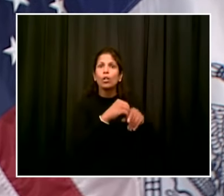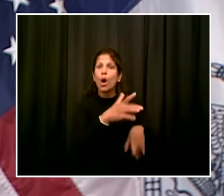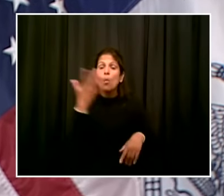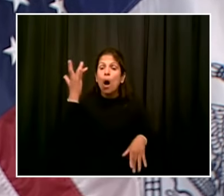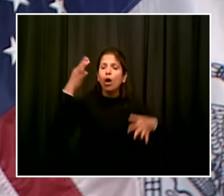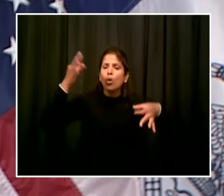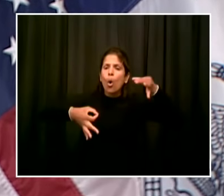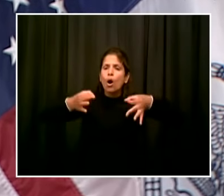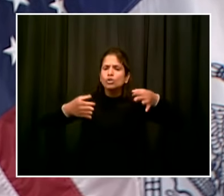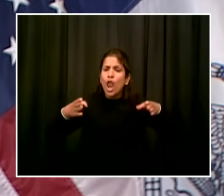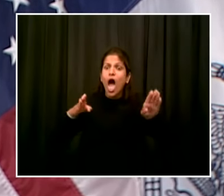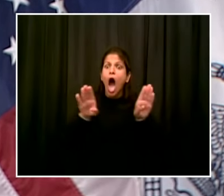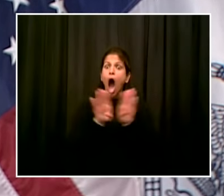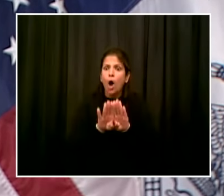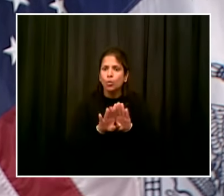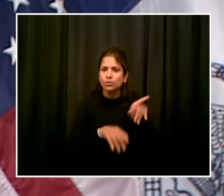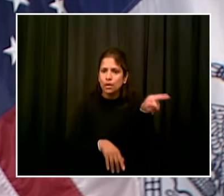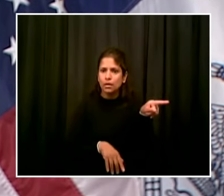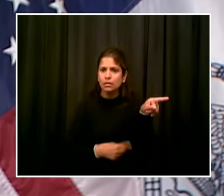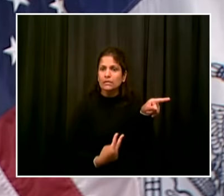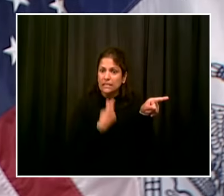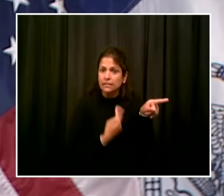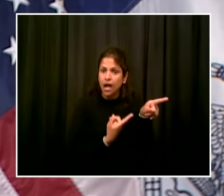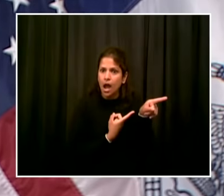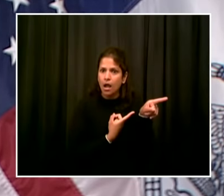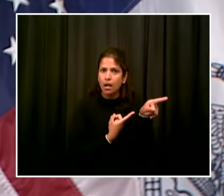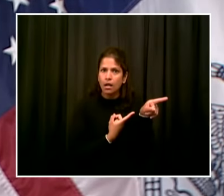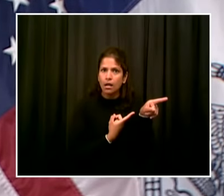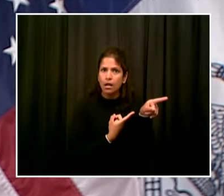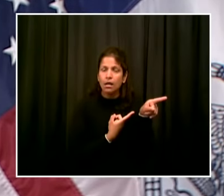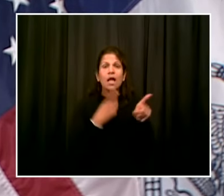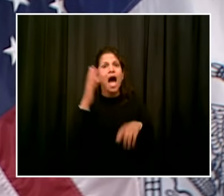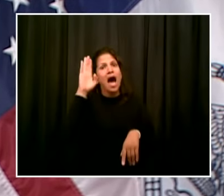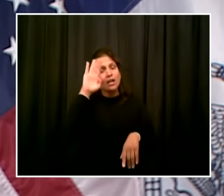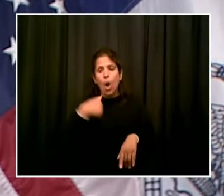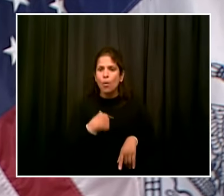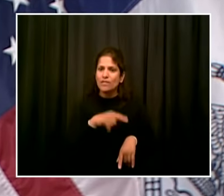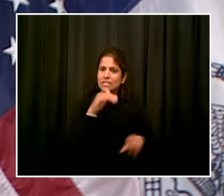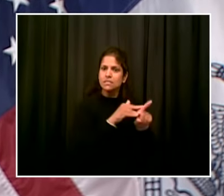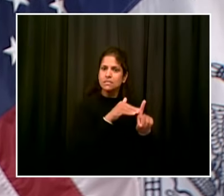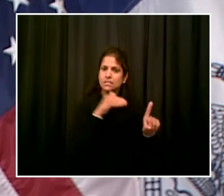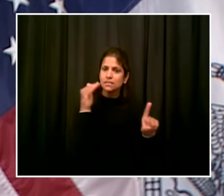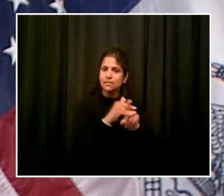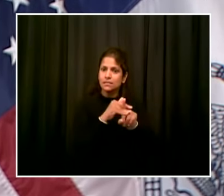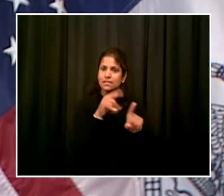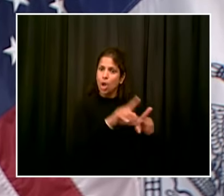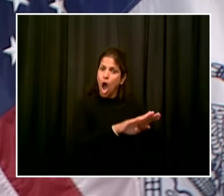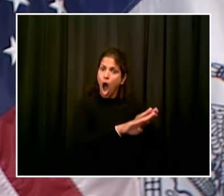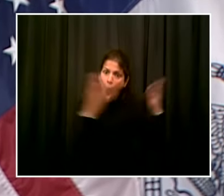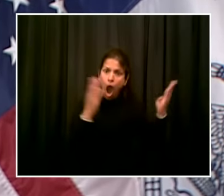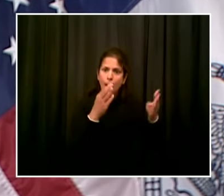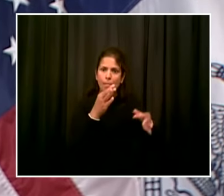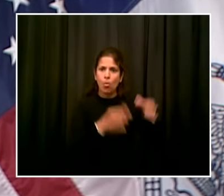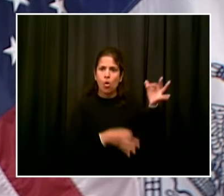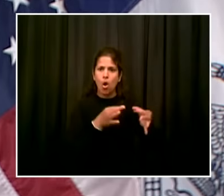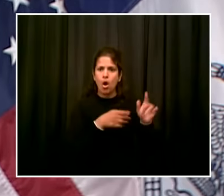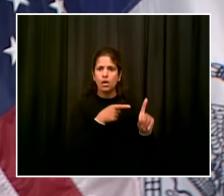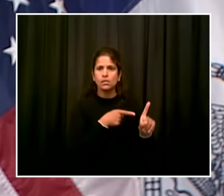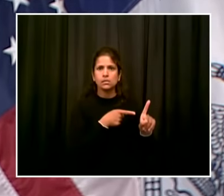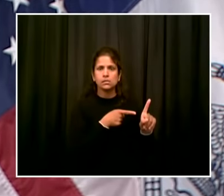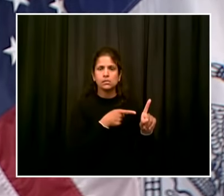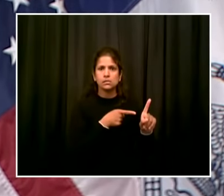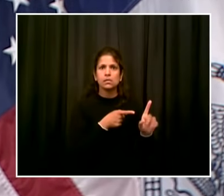an important piece of this equation is the criminal justice system is not functioning the way it normally does. That is just a factual statement. If